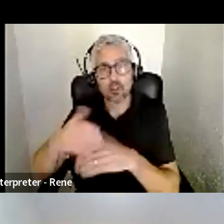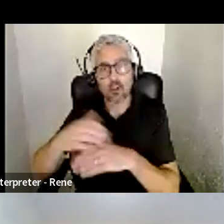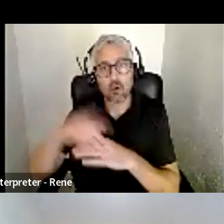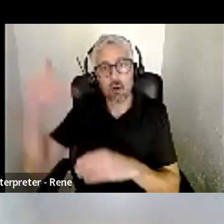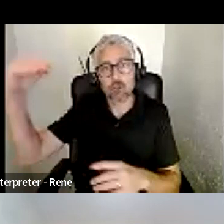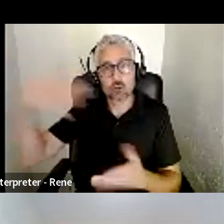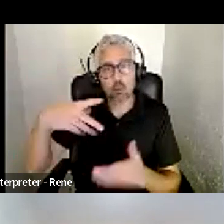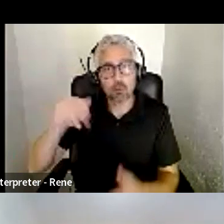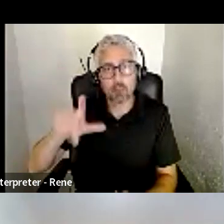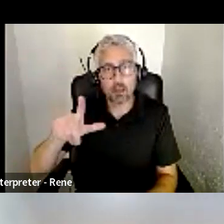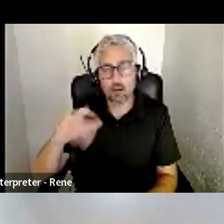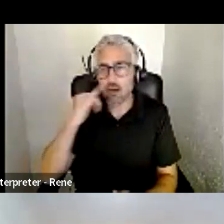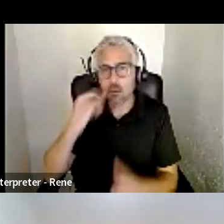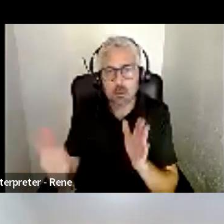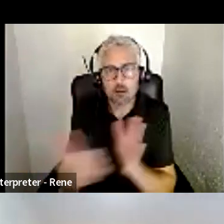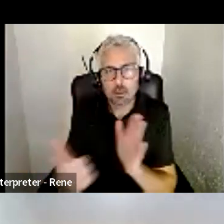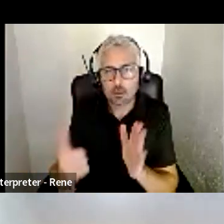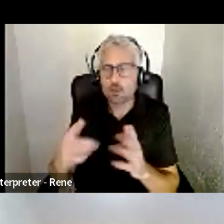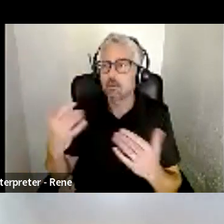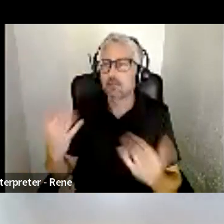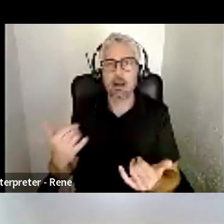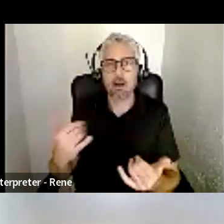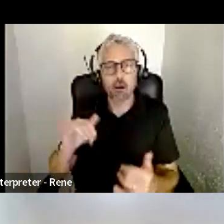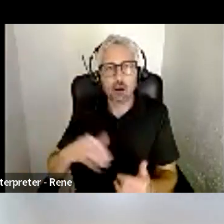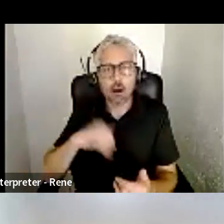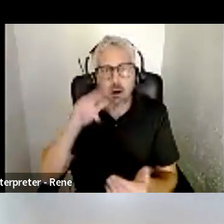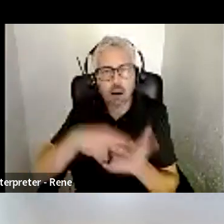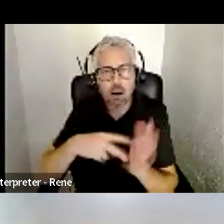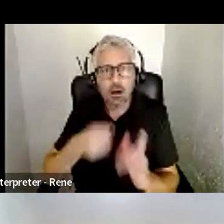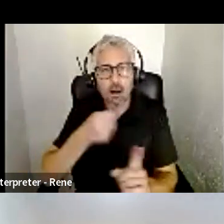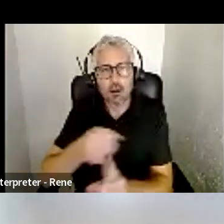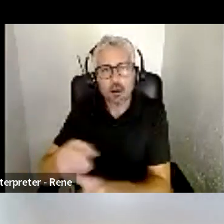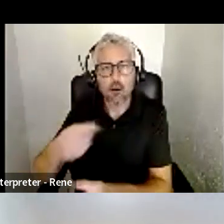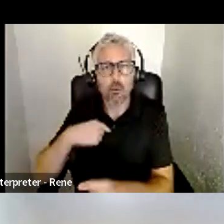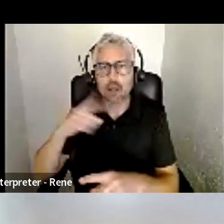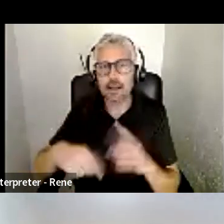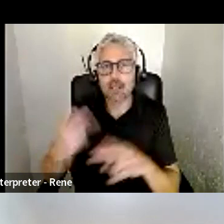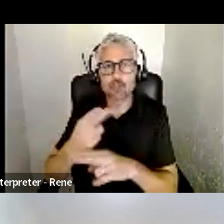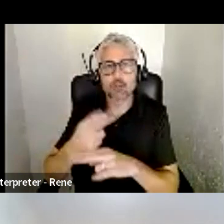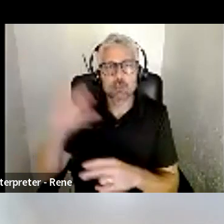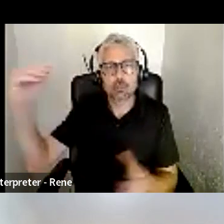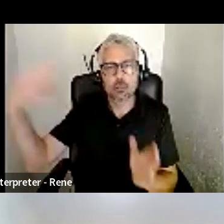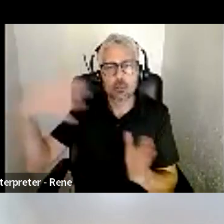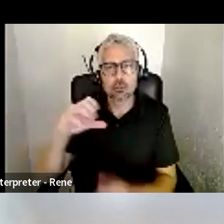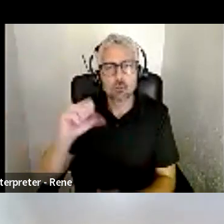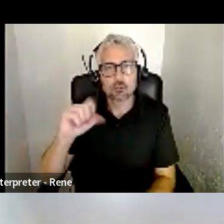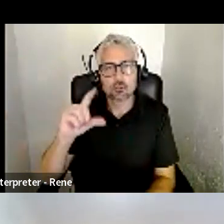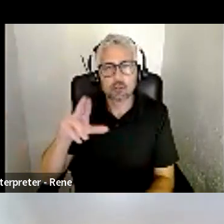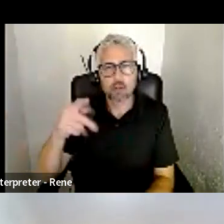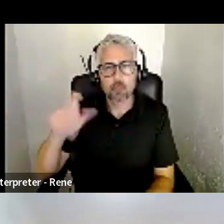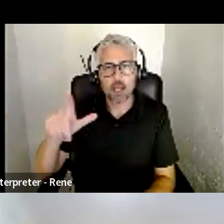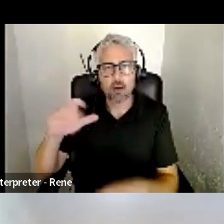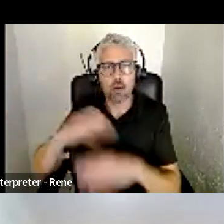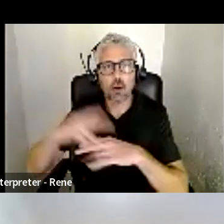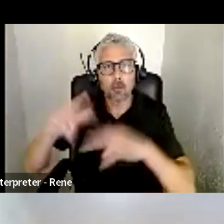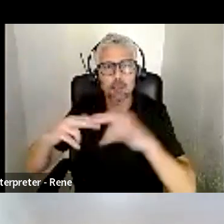for things like putting solar panels or renewable energy up in certain, you know, buildings or government properties. So we need to be careful about